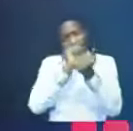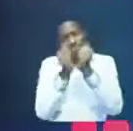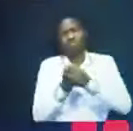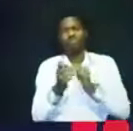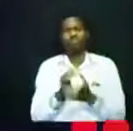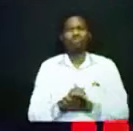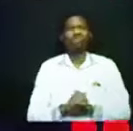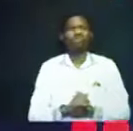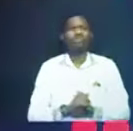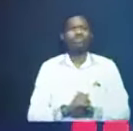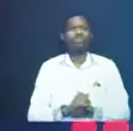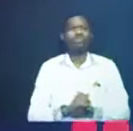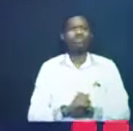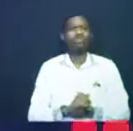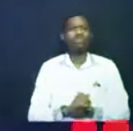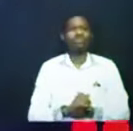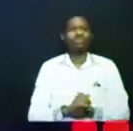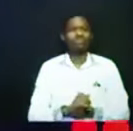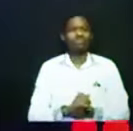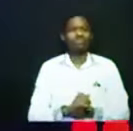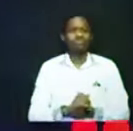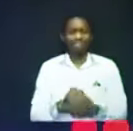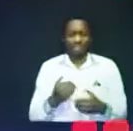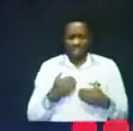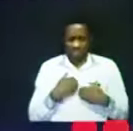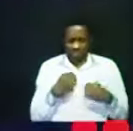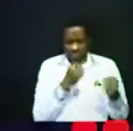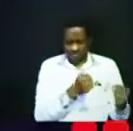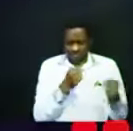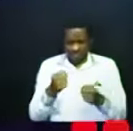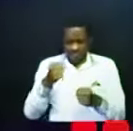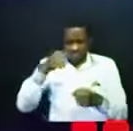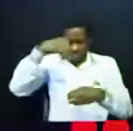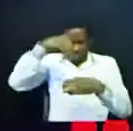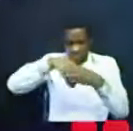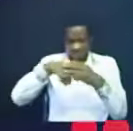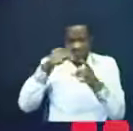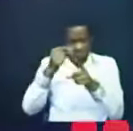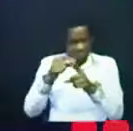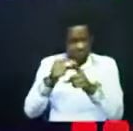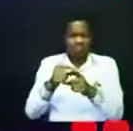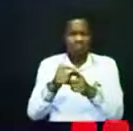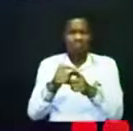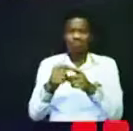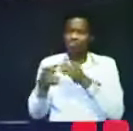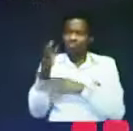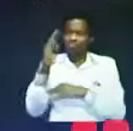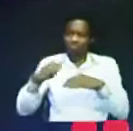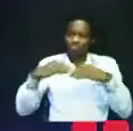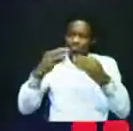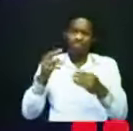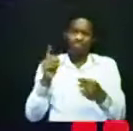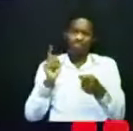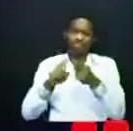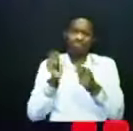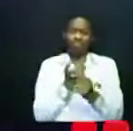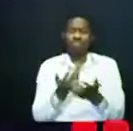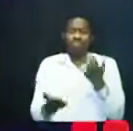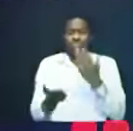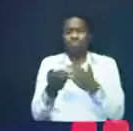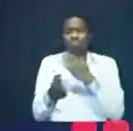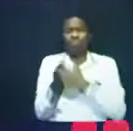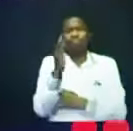power is it in the word that he has given us? May the Lord bless